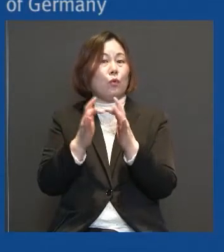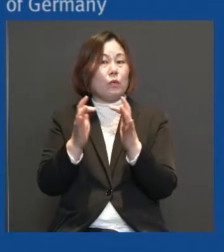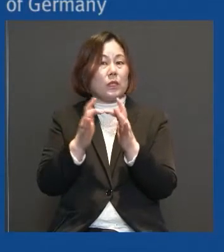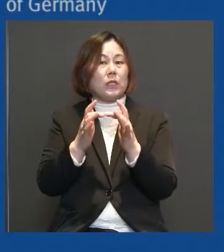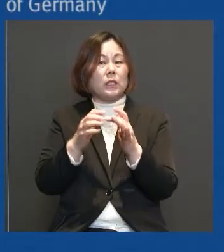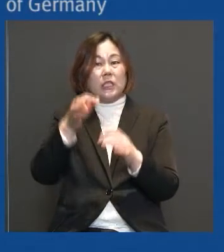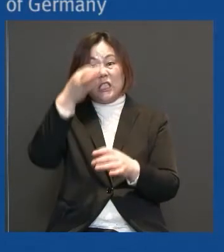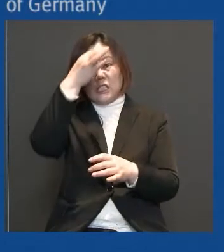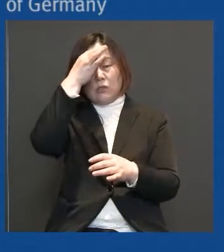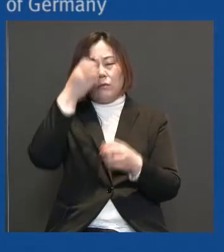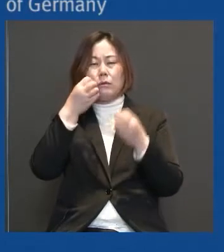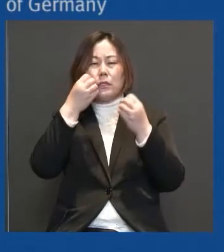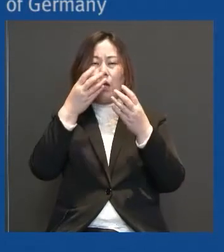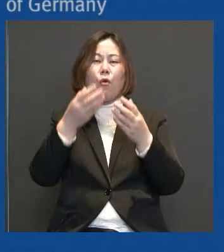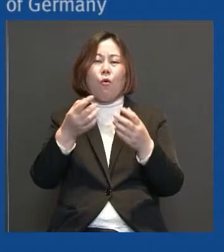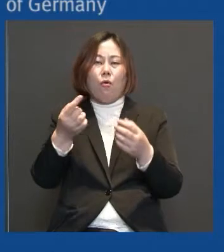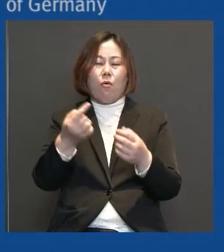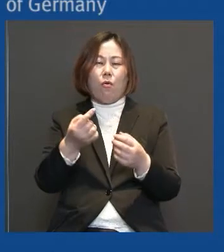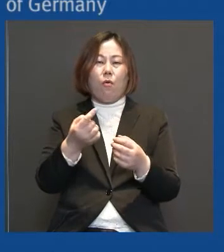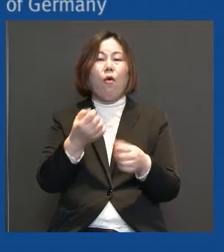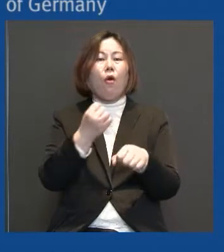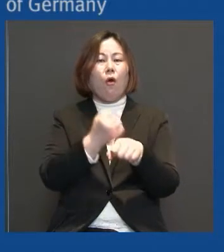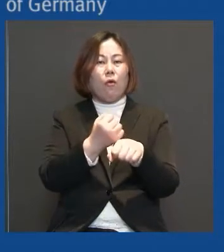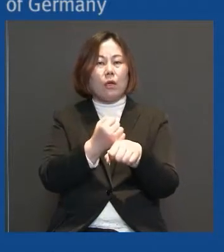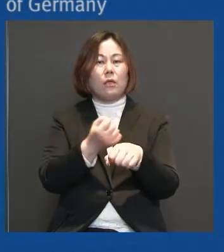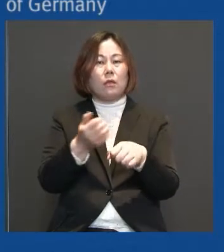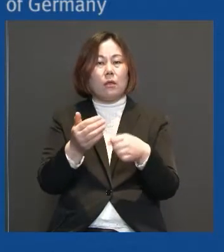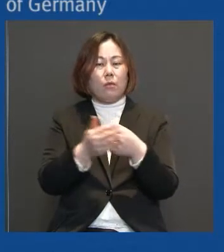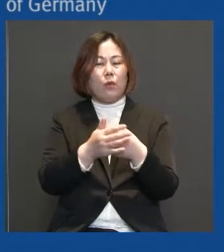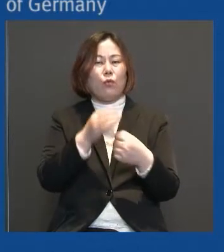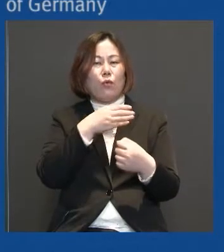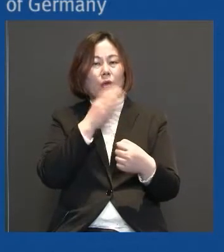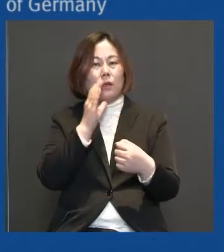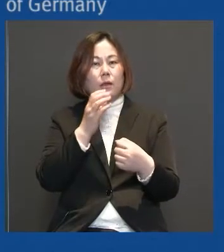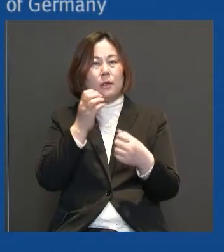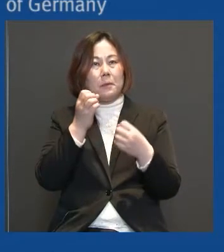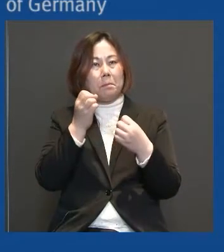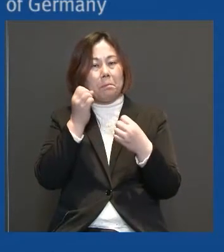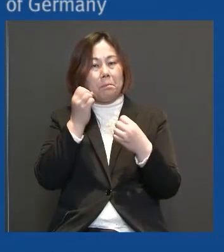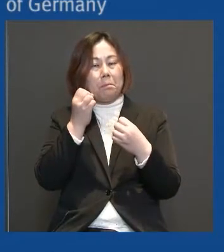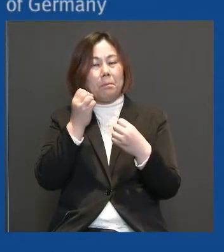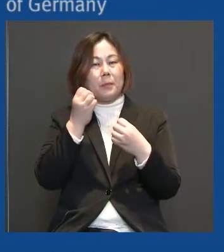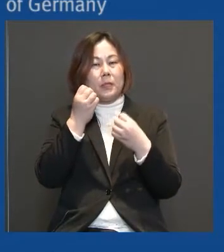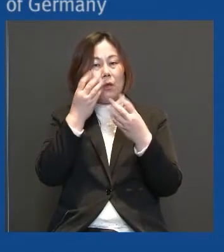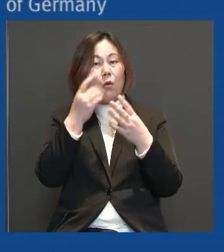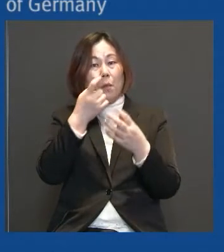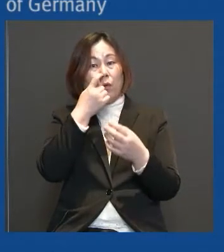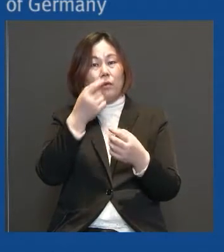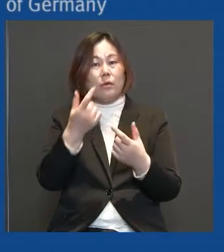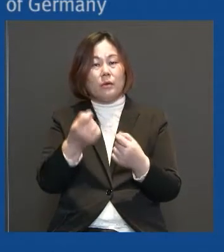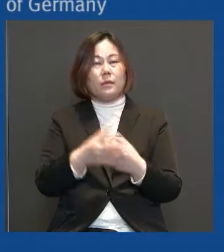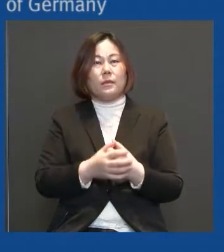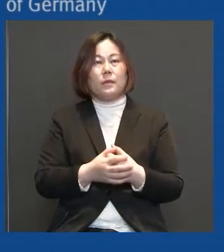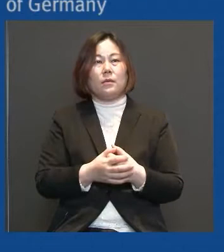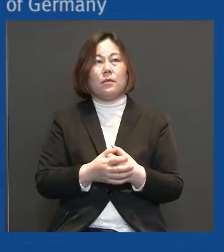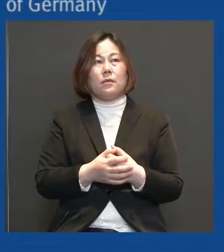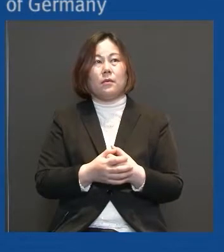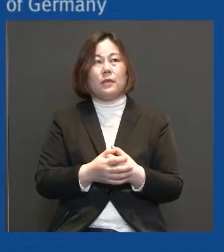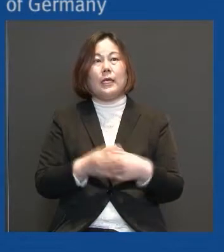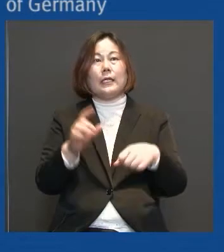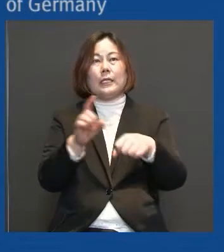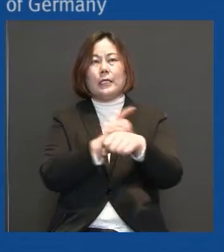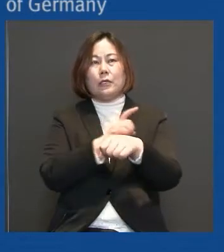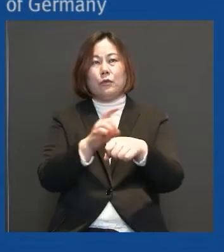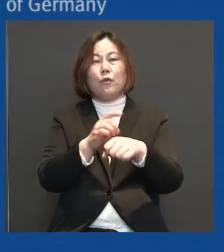older persons. We need, on the one hand, high quality, accessible and easy to use form of digital communication, but at the